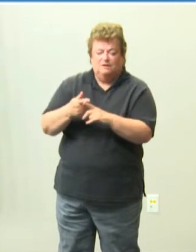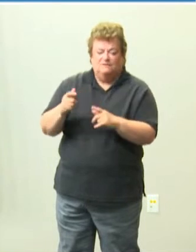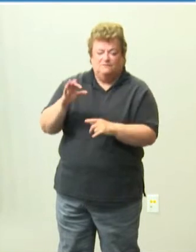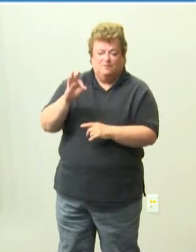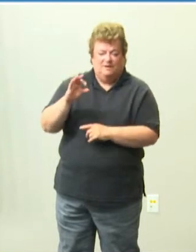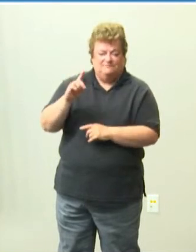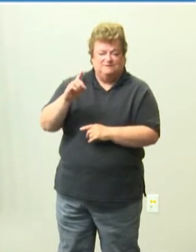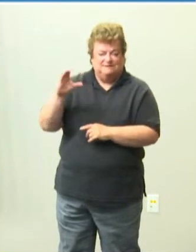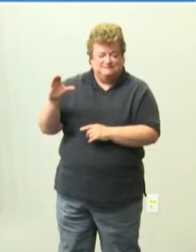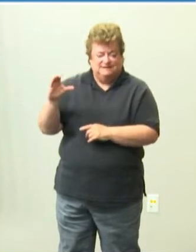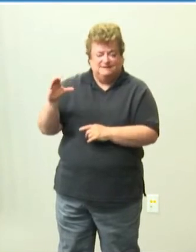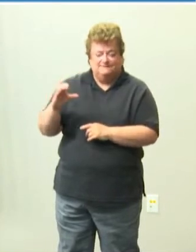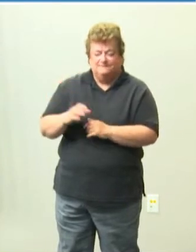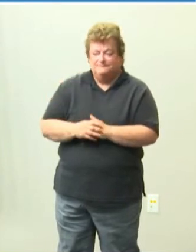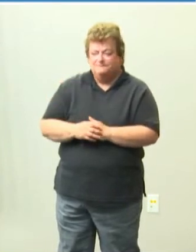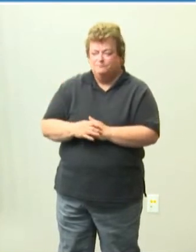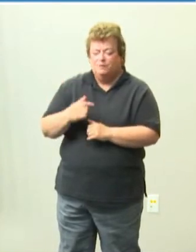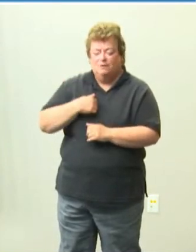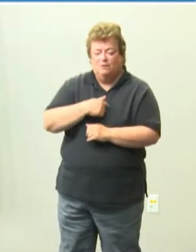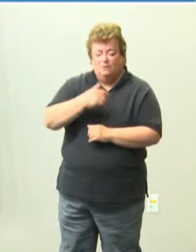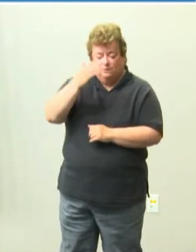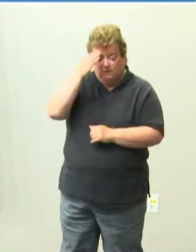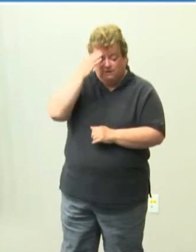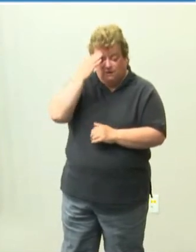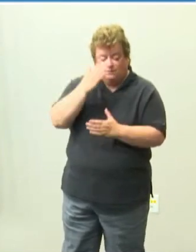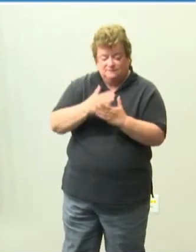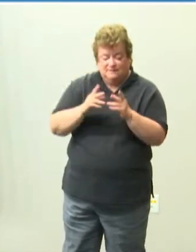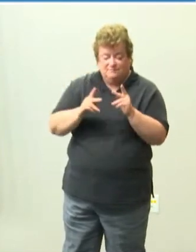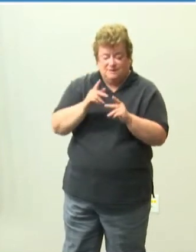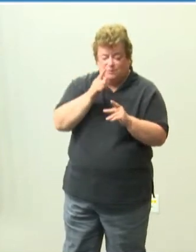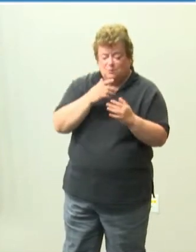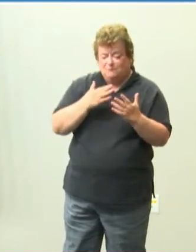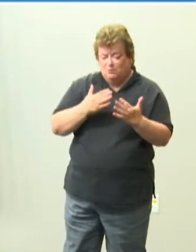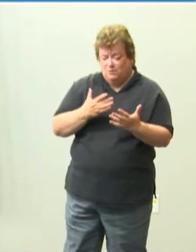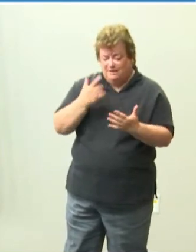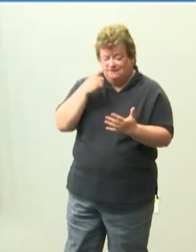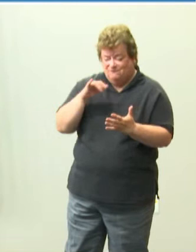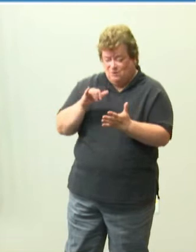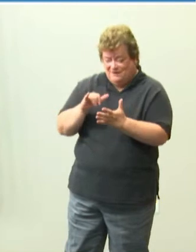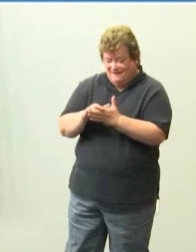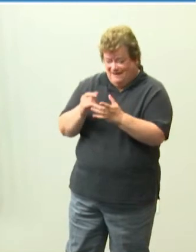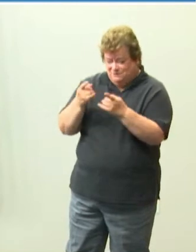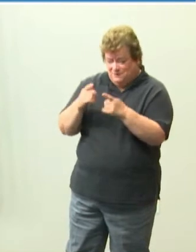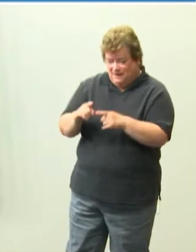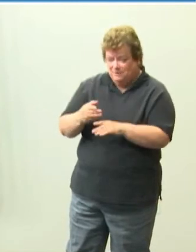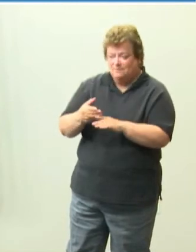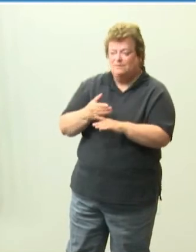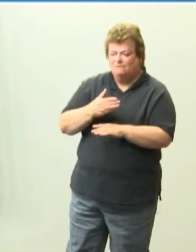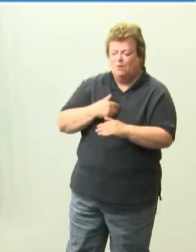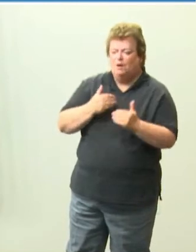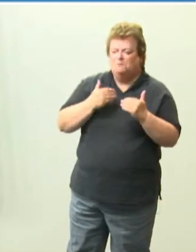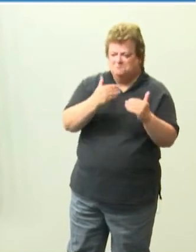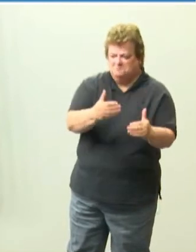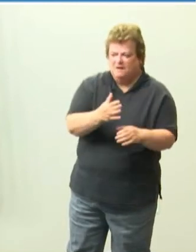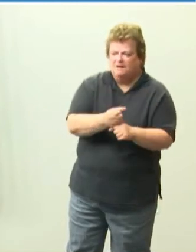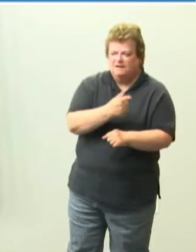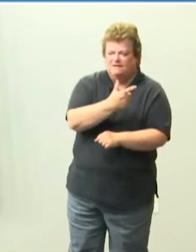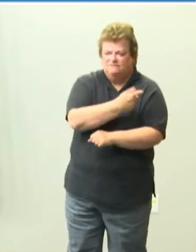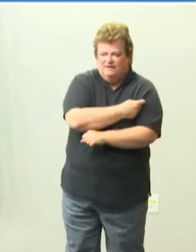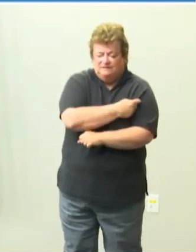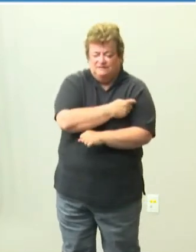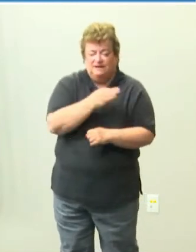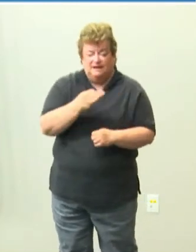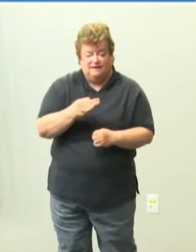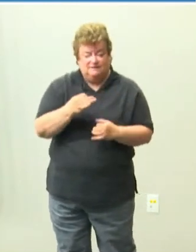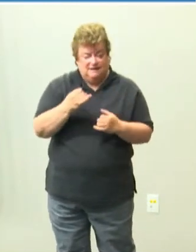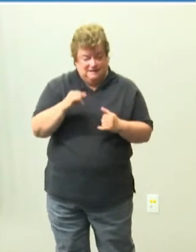Drug Administration. We know some people have been waiting for this step before getting vaccinated. If that's you, please get your